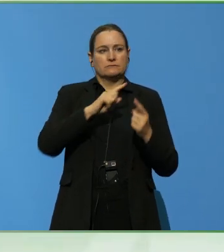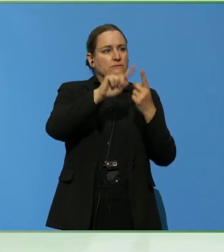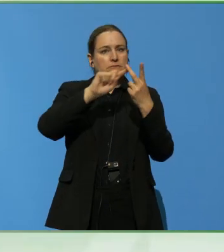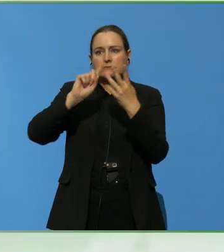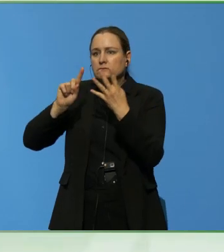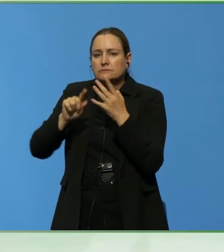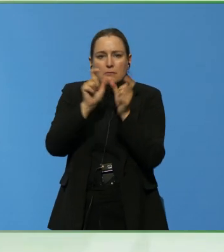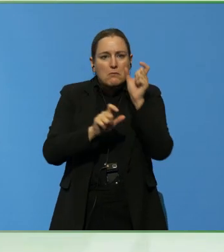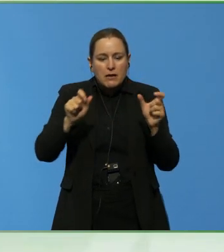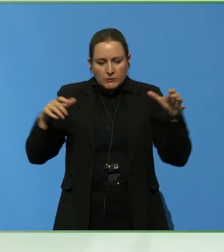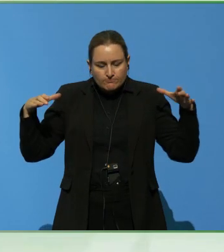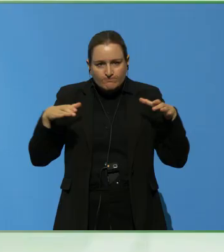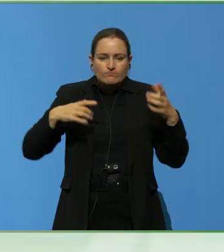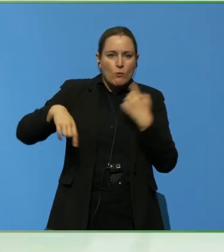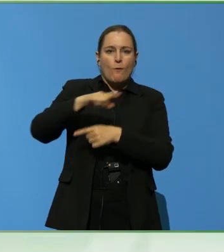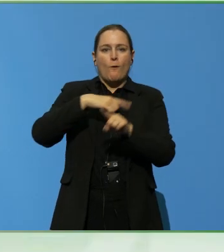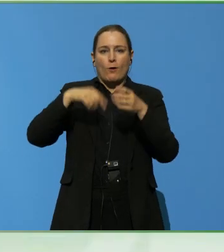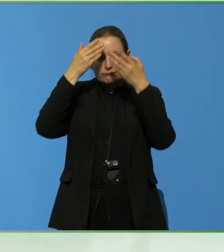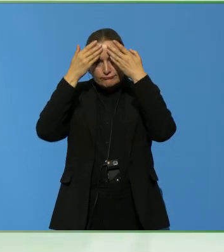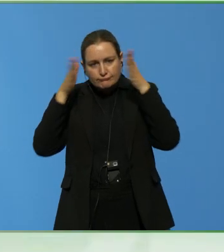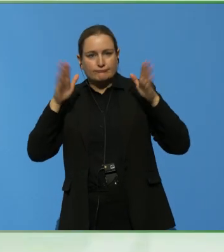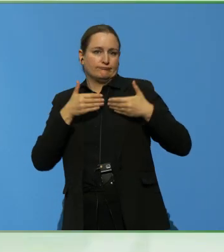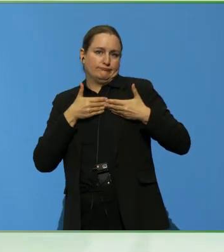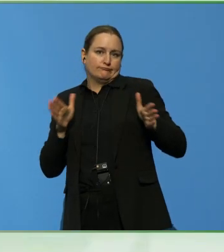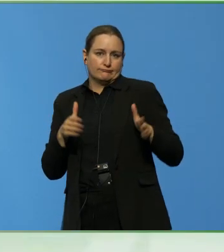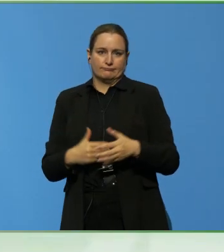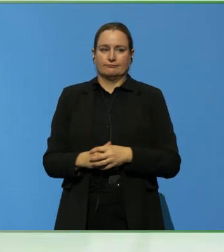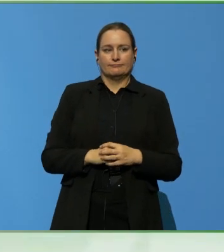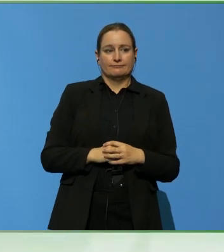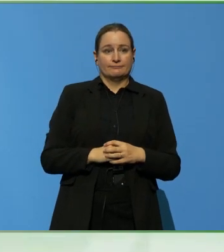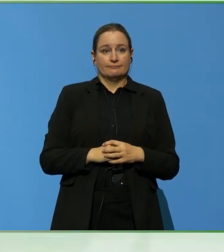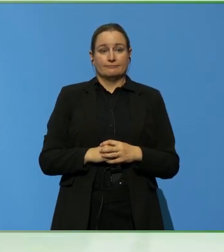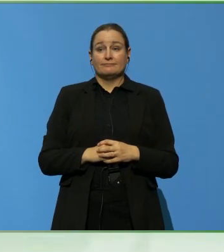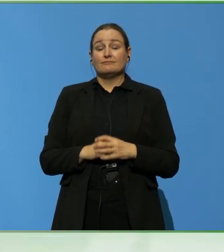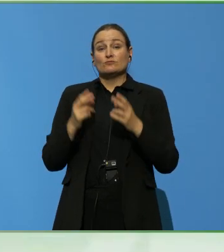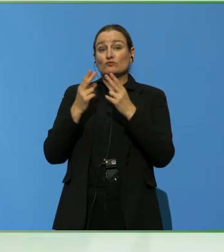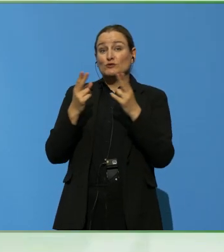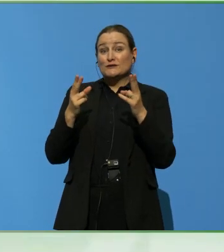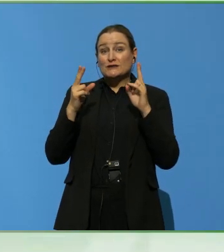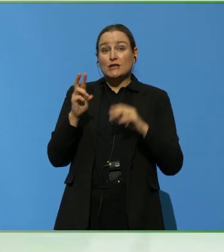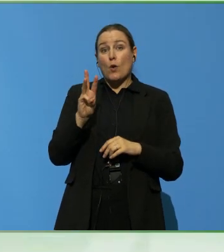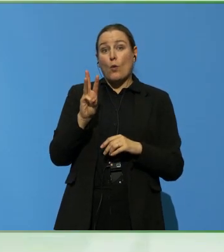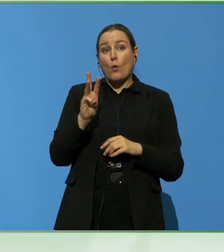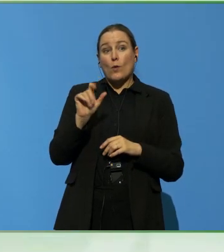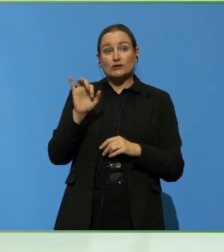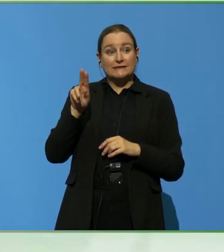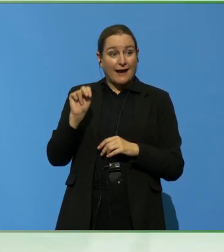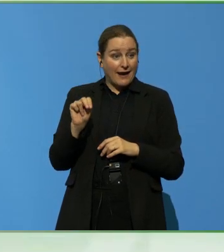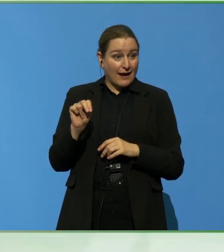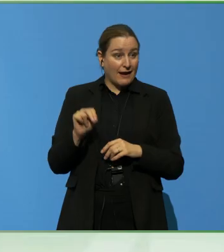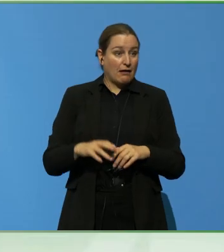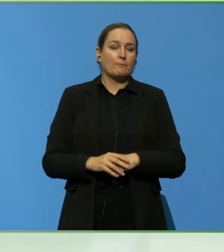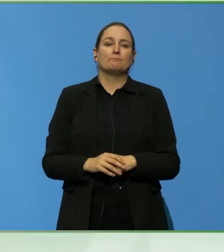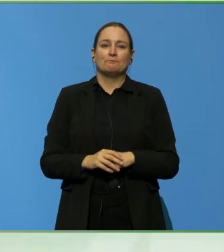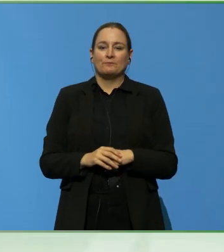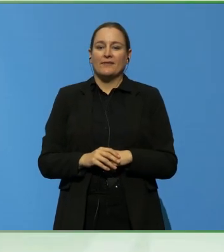other questions? Please. One of our young students from the University of Washington. Hello. My colleague